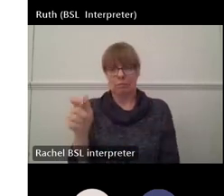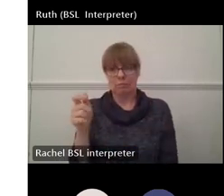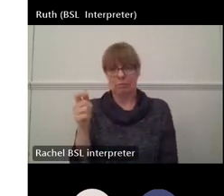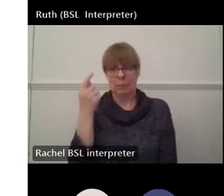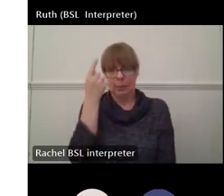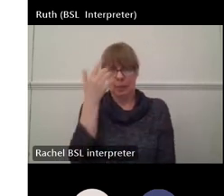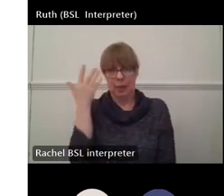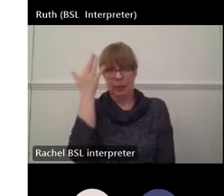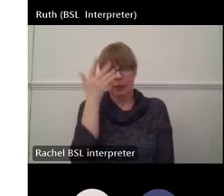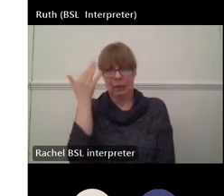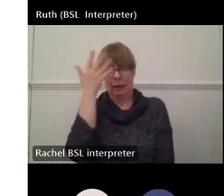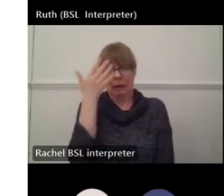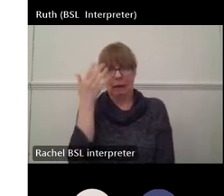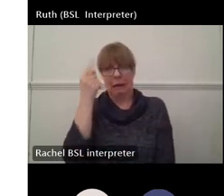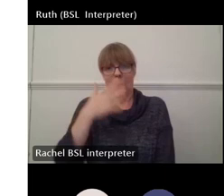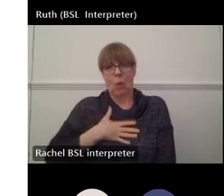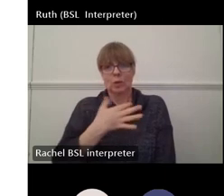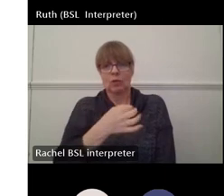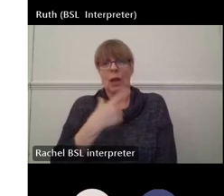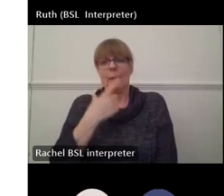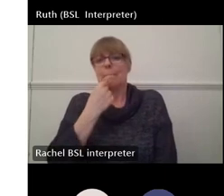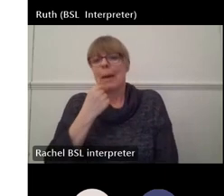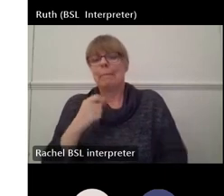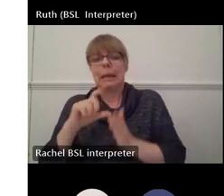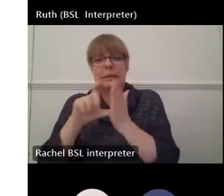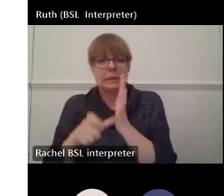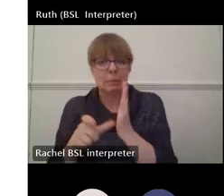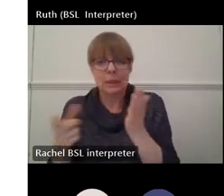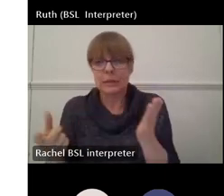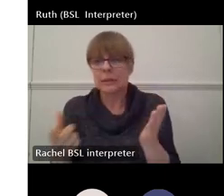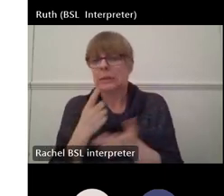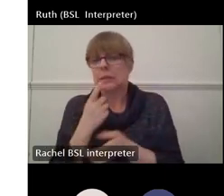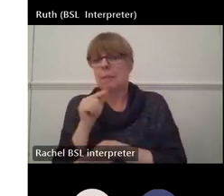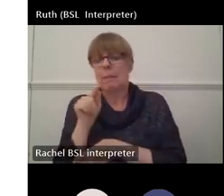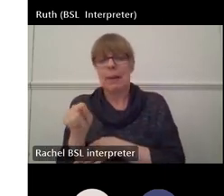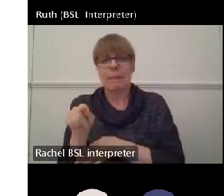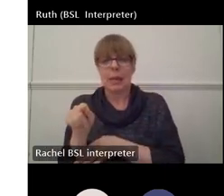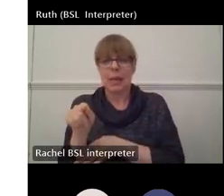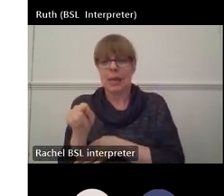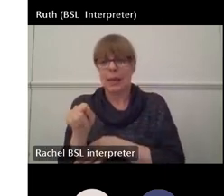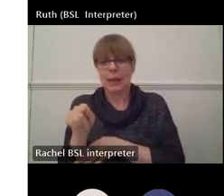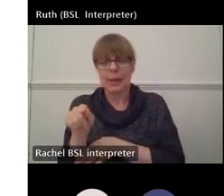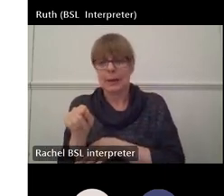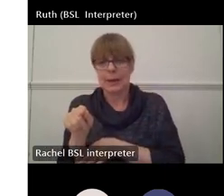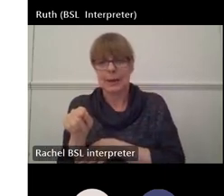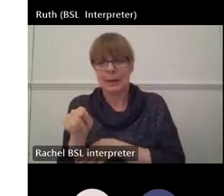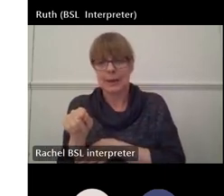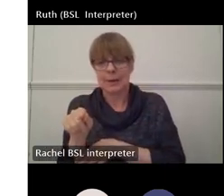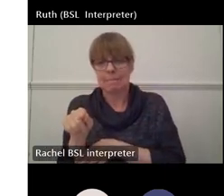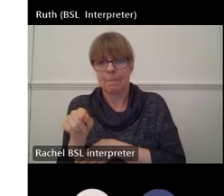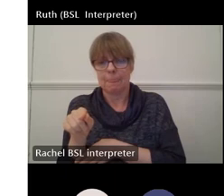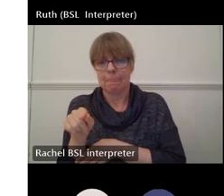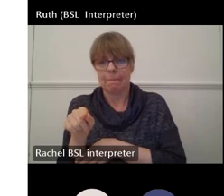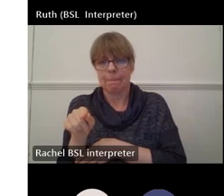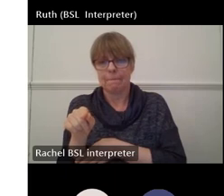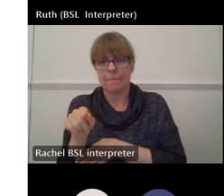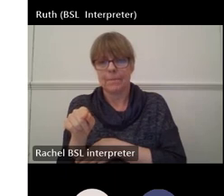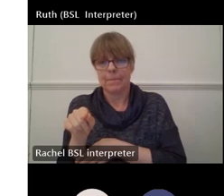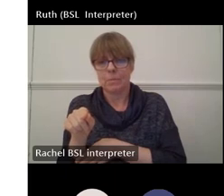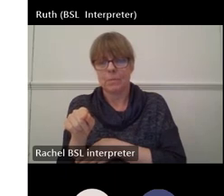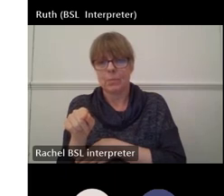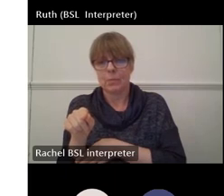from a variety of different backgrounds. So I might have a disposed disability, I might have different preferences,